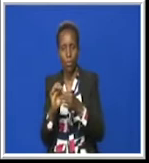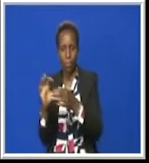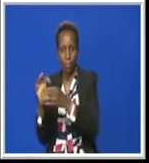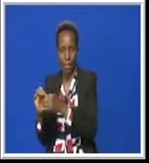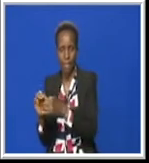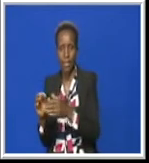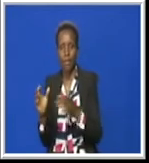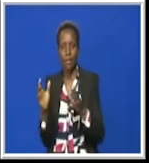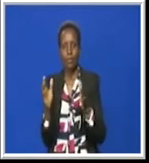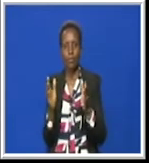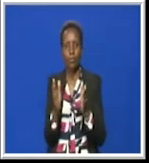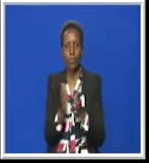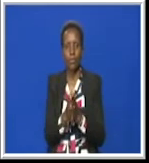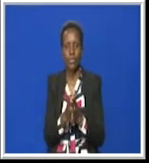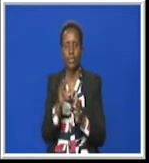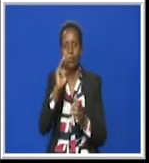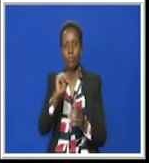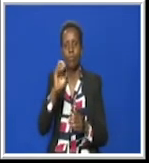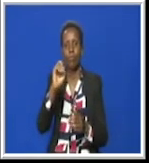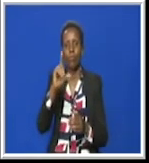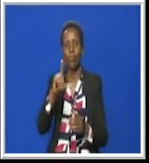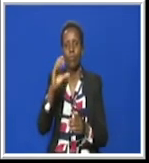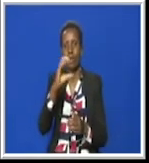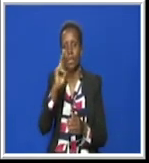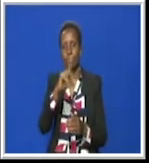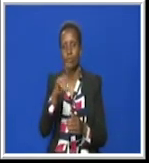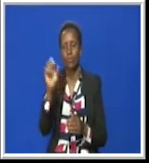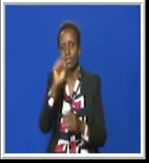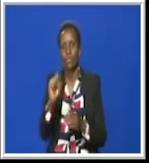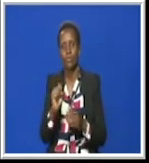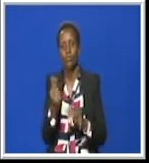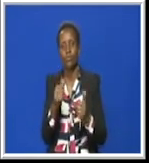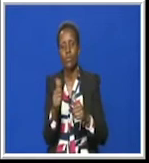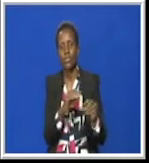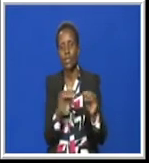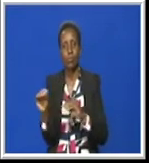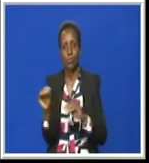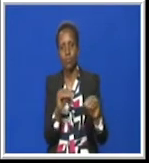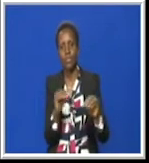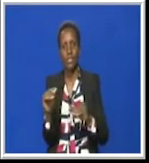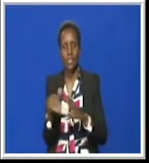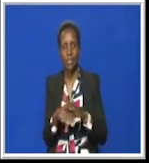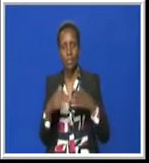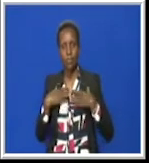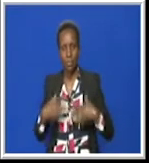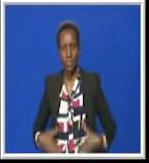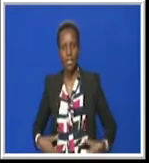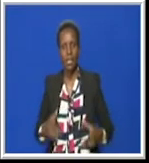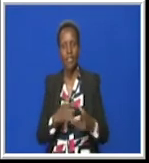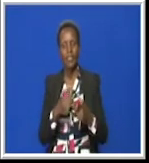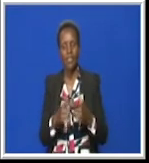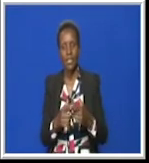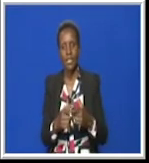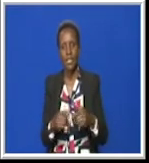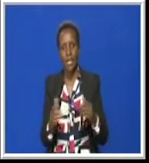with the molecules that are moving across a semipermeable membrane and then moves them or